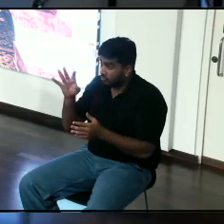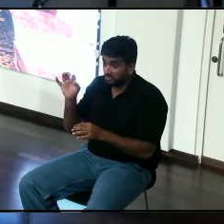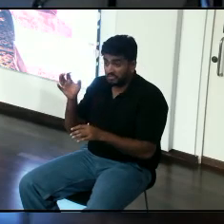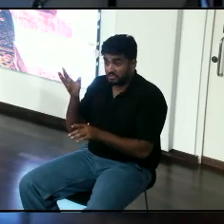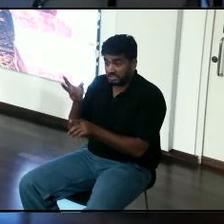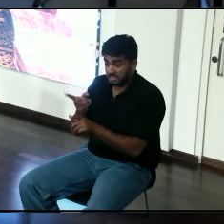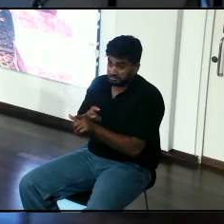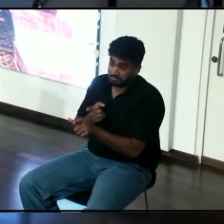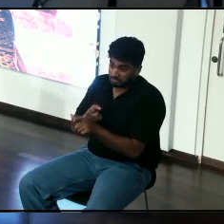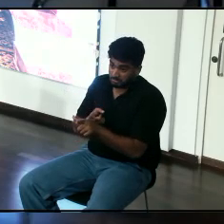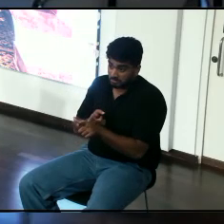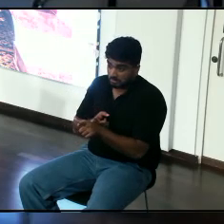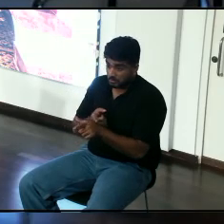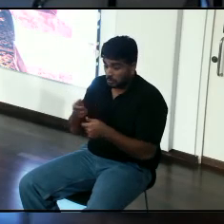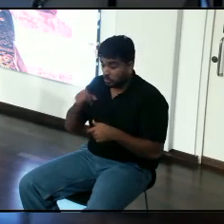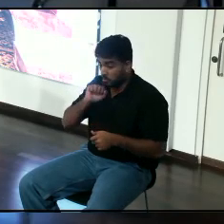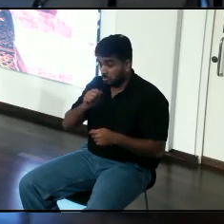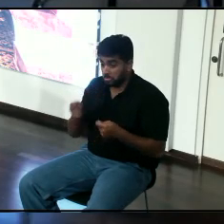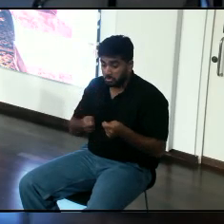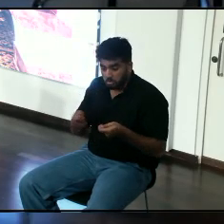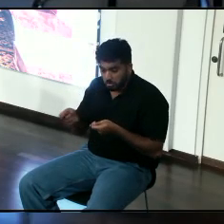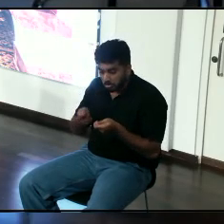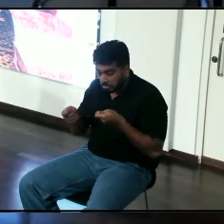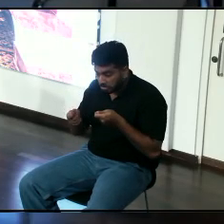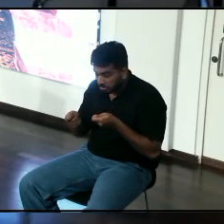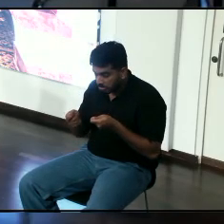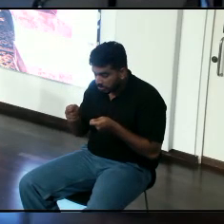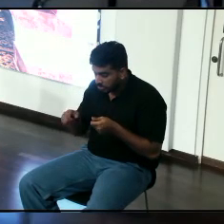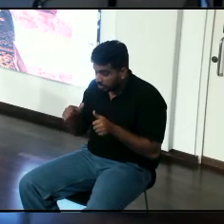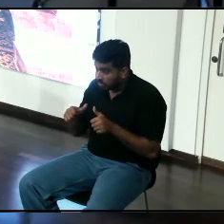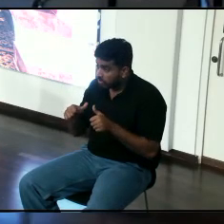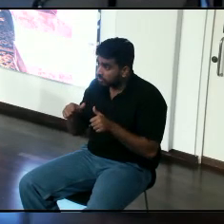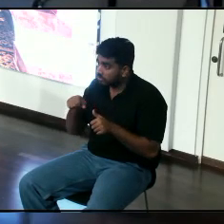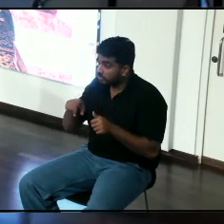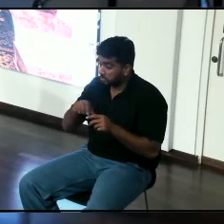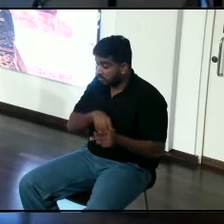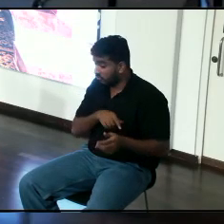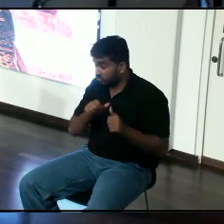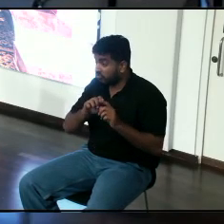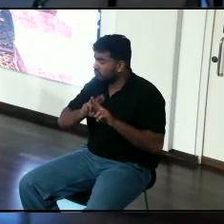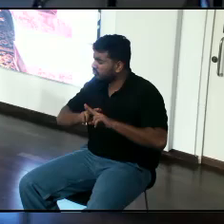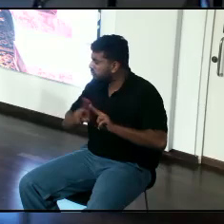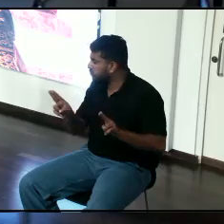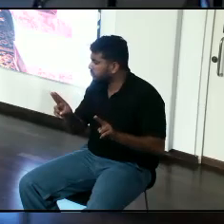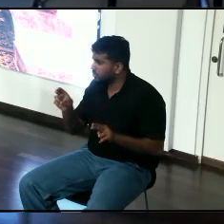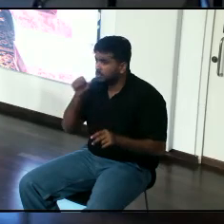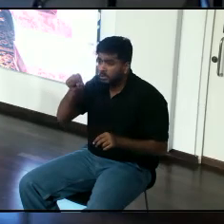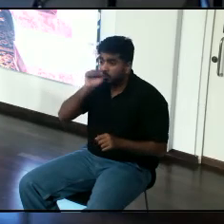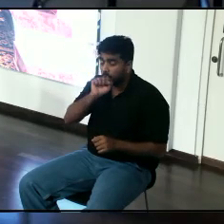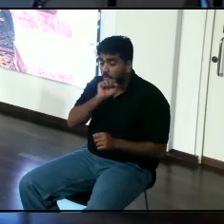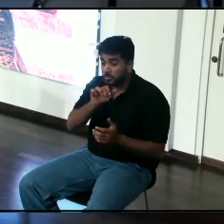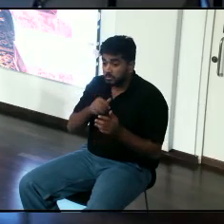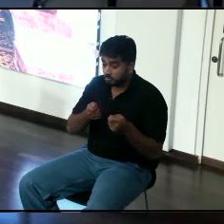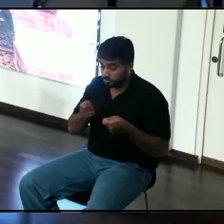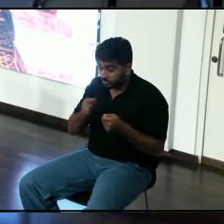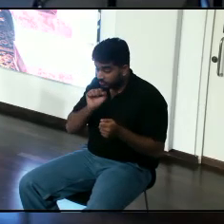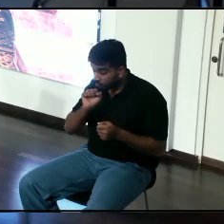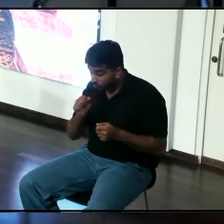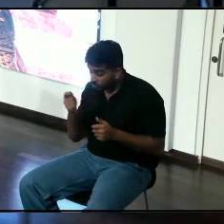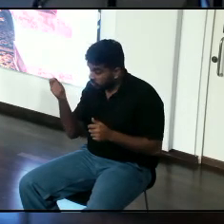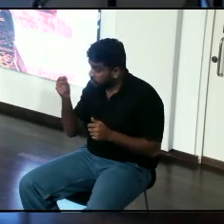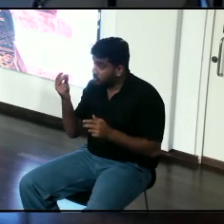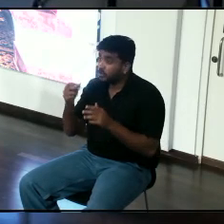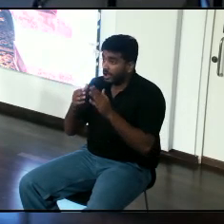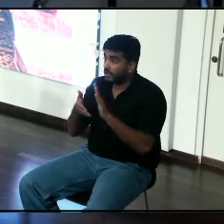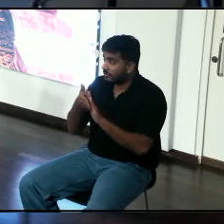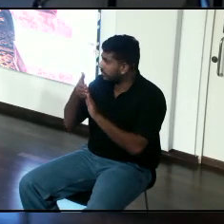of Portuguese rule, Goa's architecture is not fully Portuguese, but fully Goan, where you see an angan and an